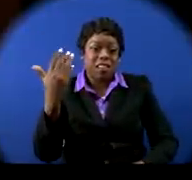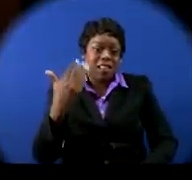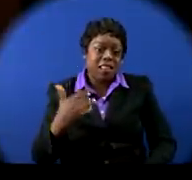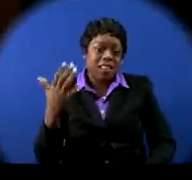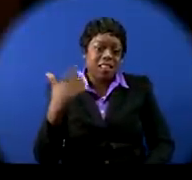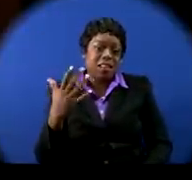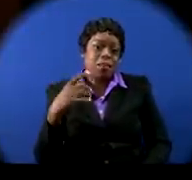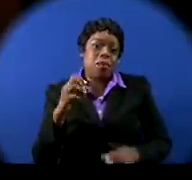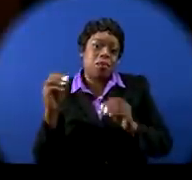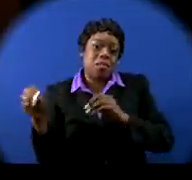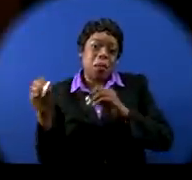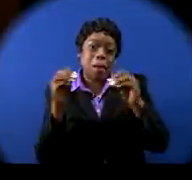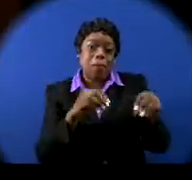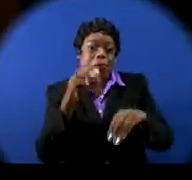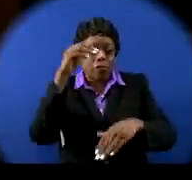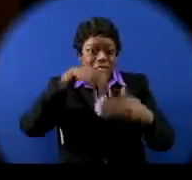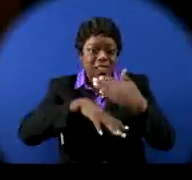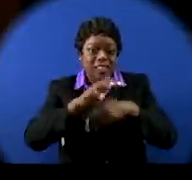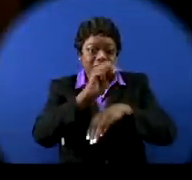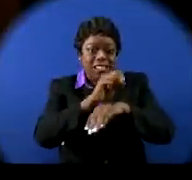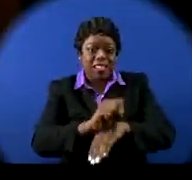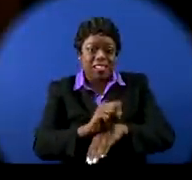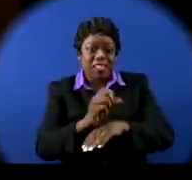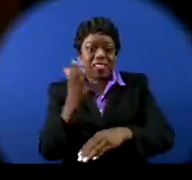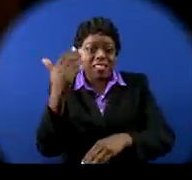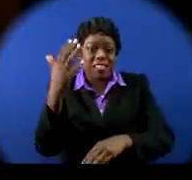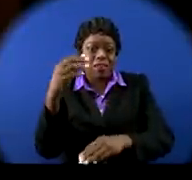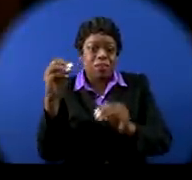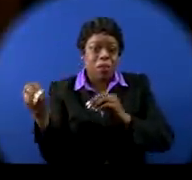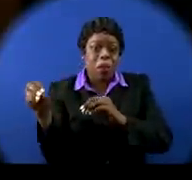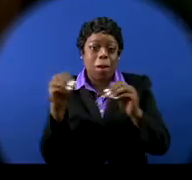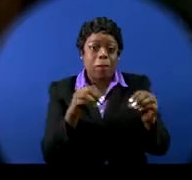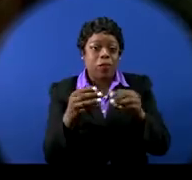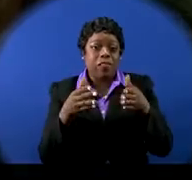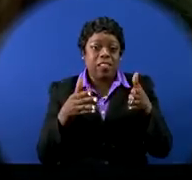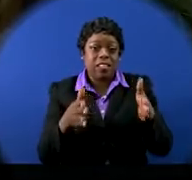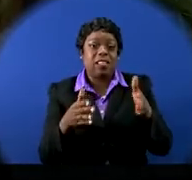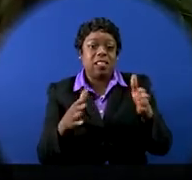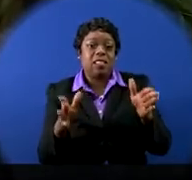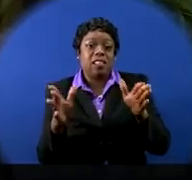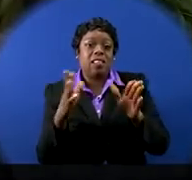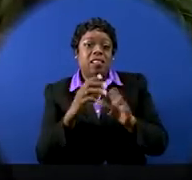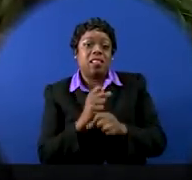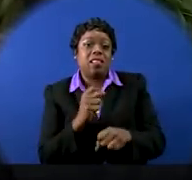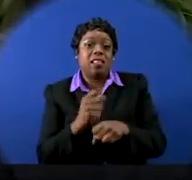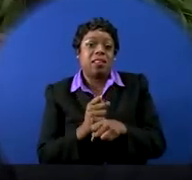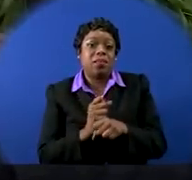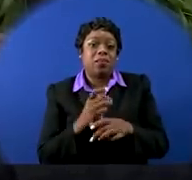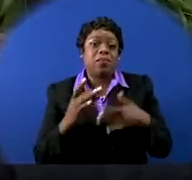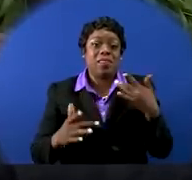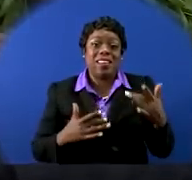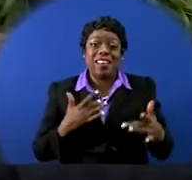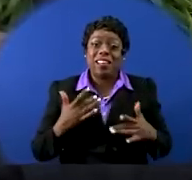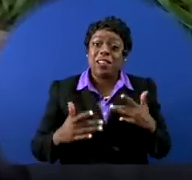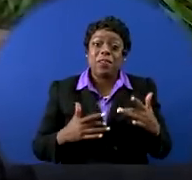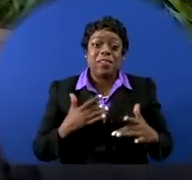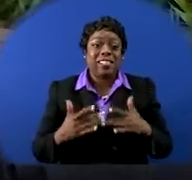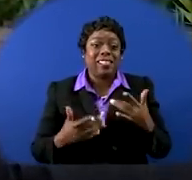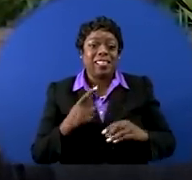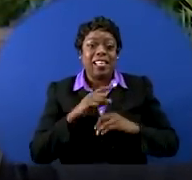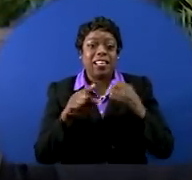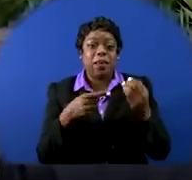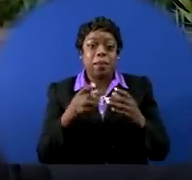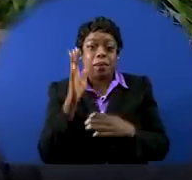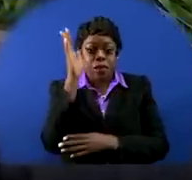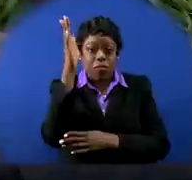the Lord. Step out to the aisle closest to you. Walk down this way. And we're going to be excited about the future that God has in store for